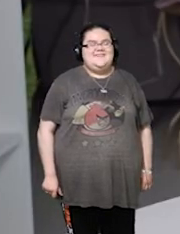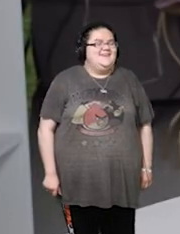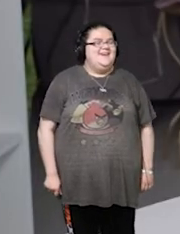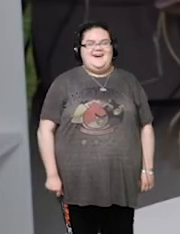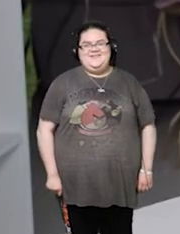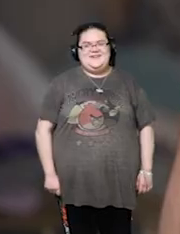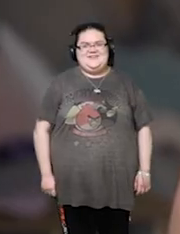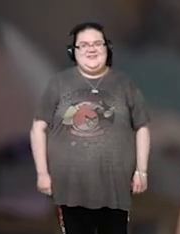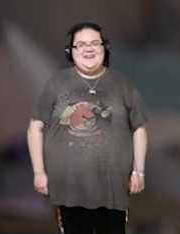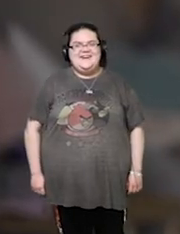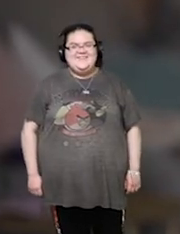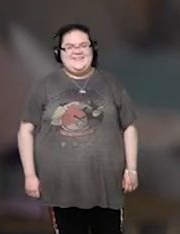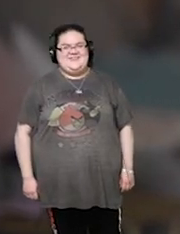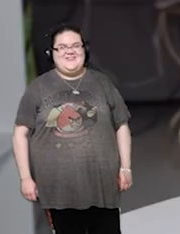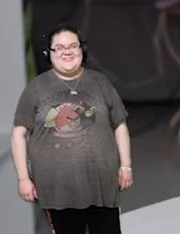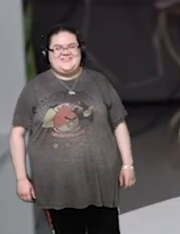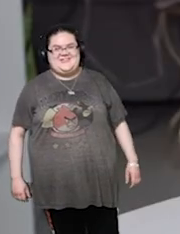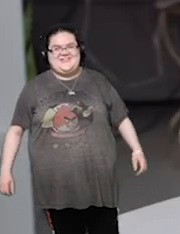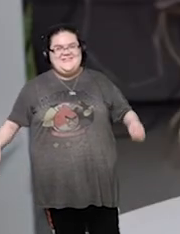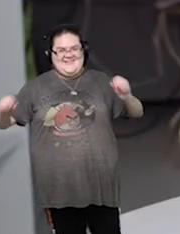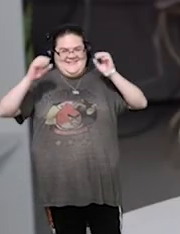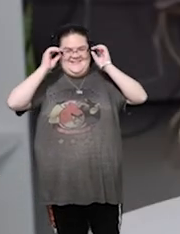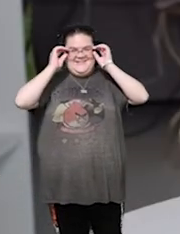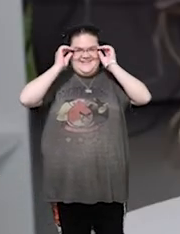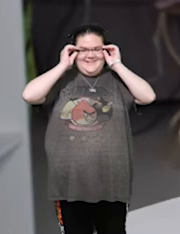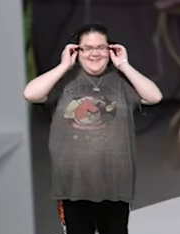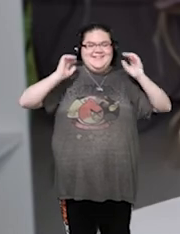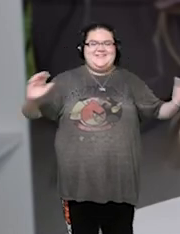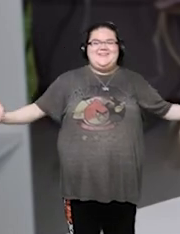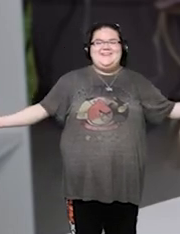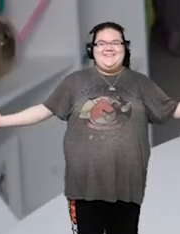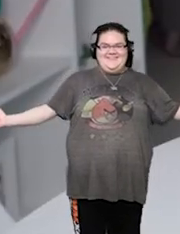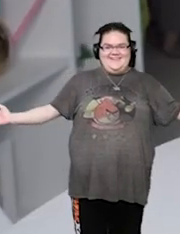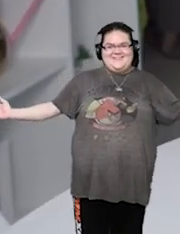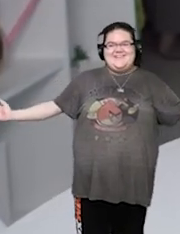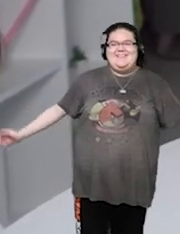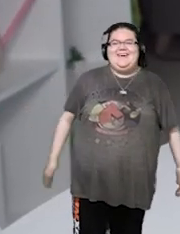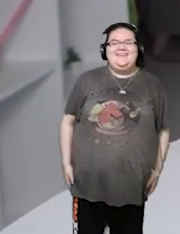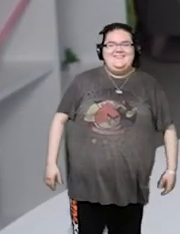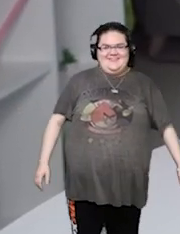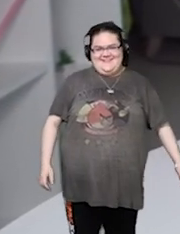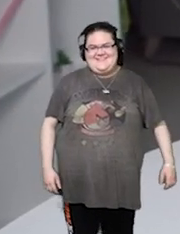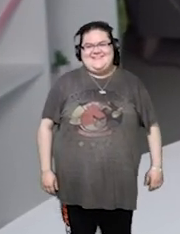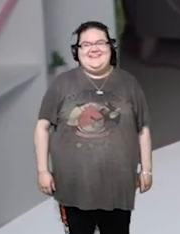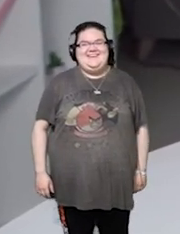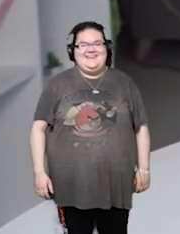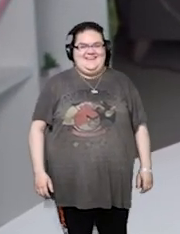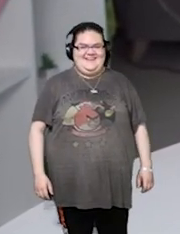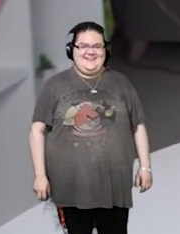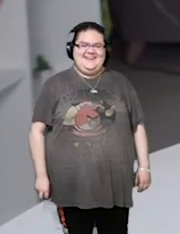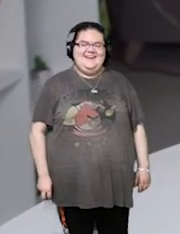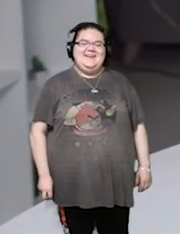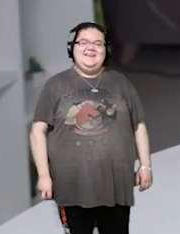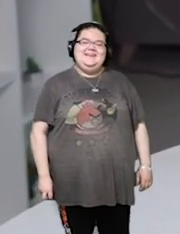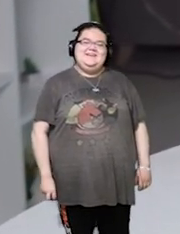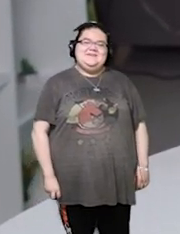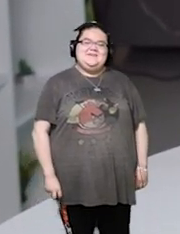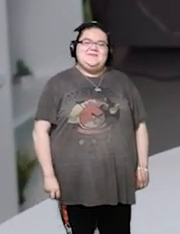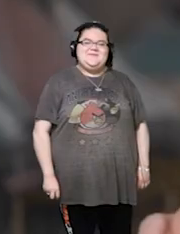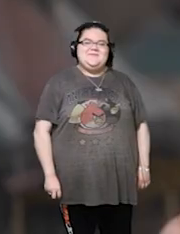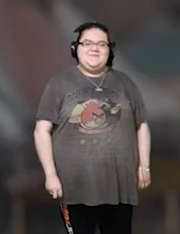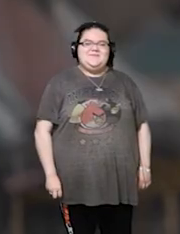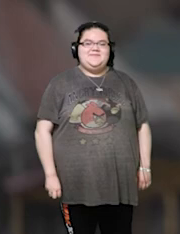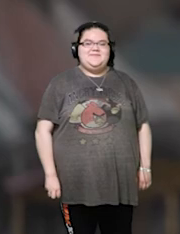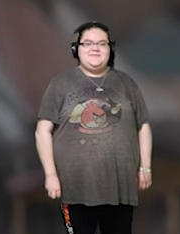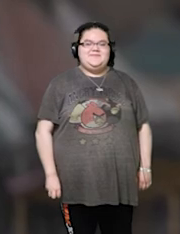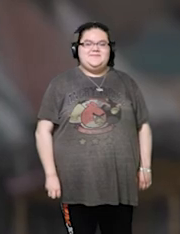anyway. I was like, do it anyway, Josh. It's cheap perfume. Like the candle. 2021. Do whatever the hell you want. And the brand gets you the